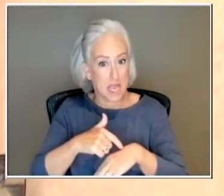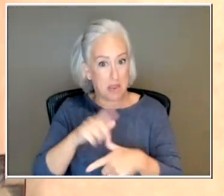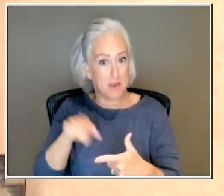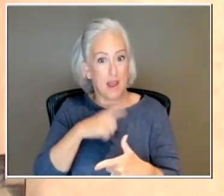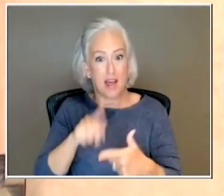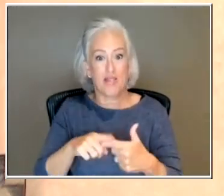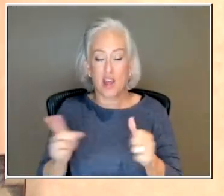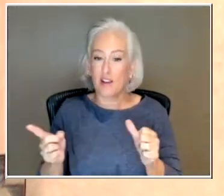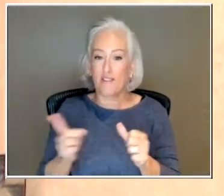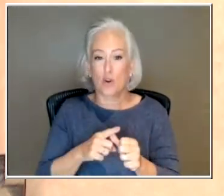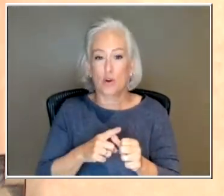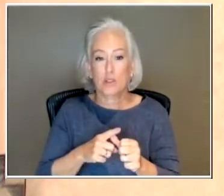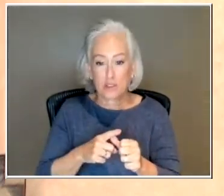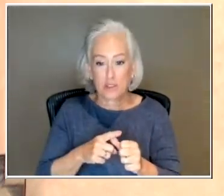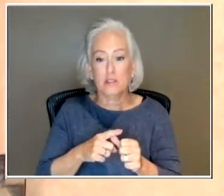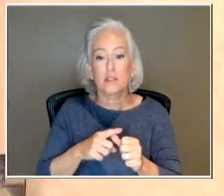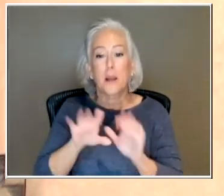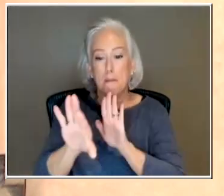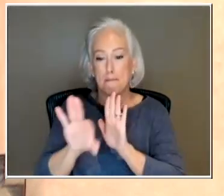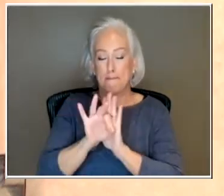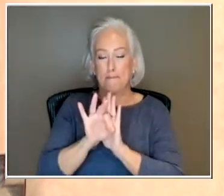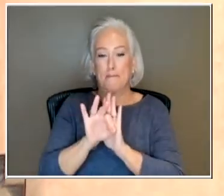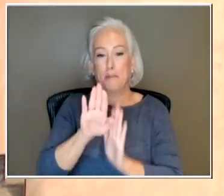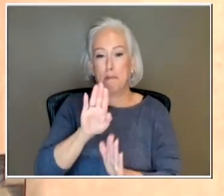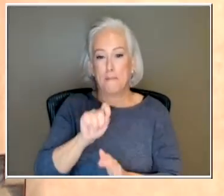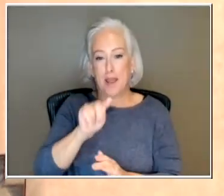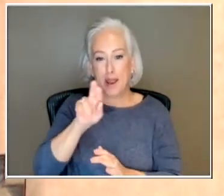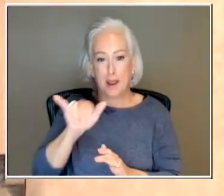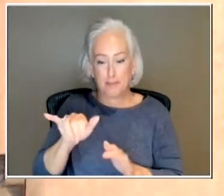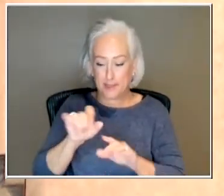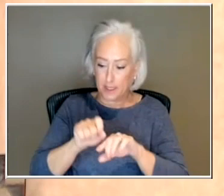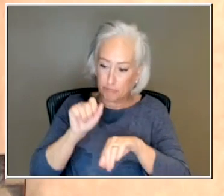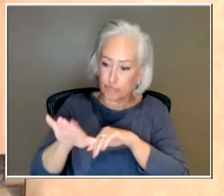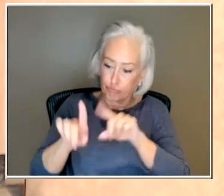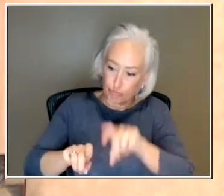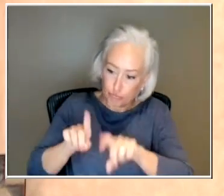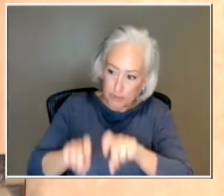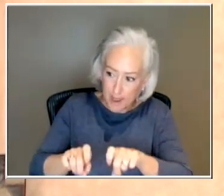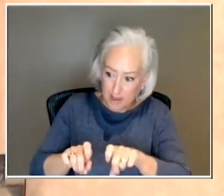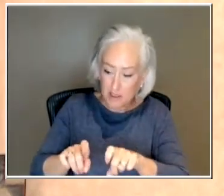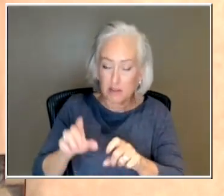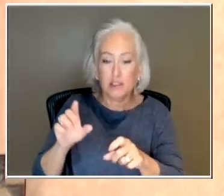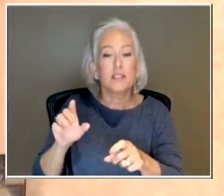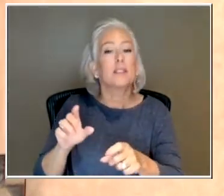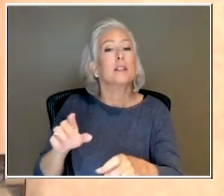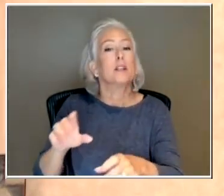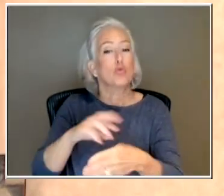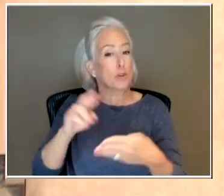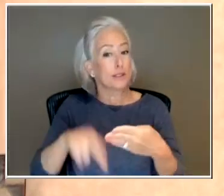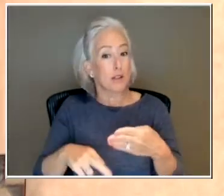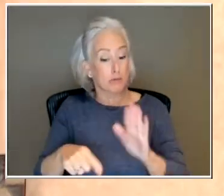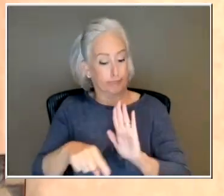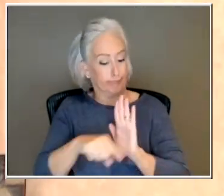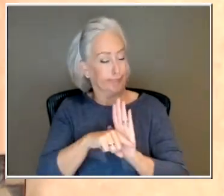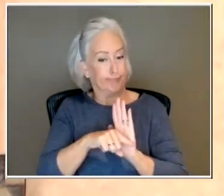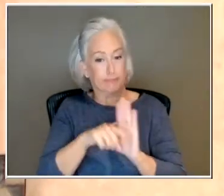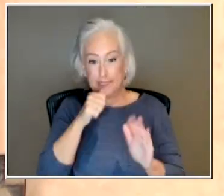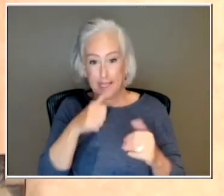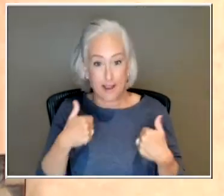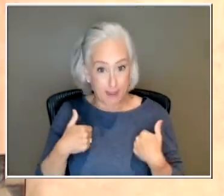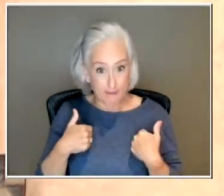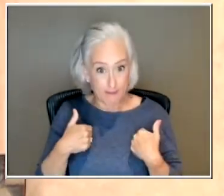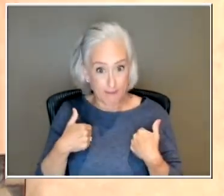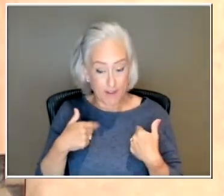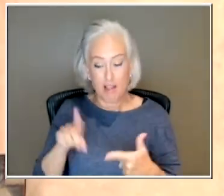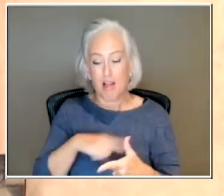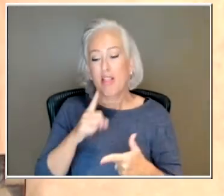biopsy done. And after that, that came back negative and kind of stayed around that until, I want to say 2018, 19,